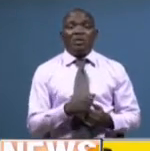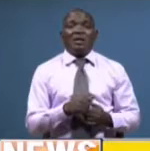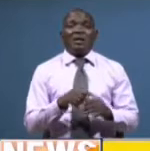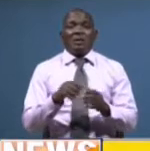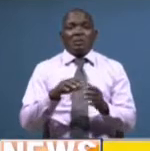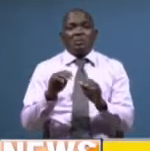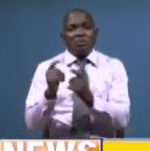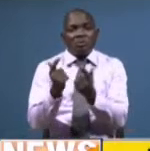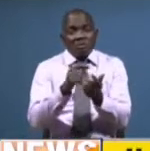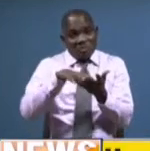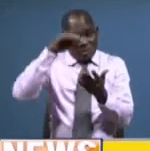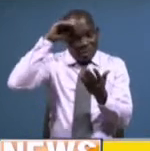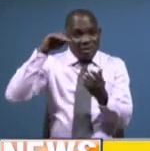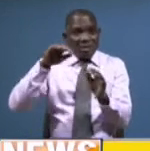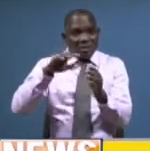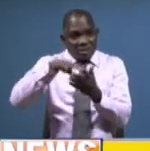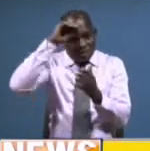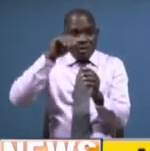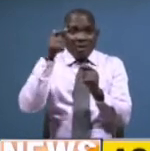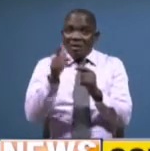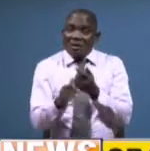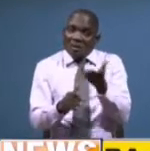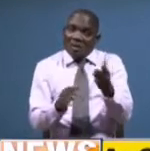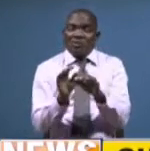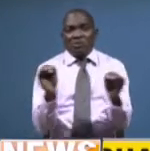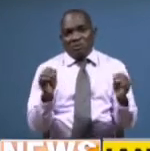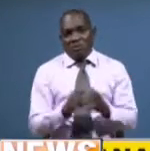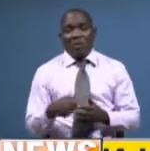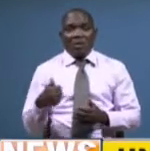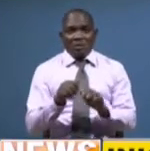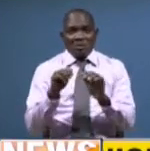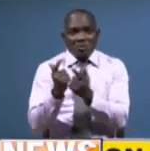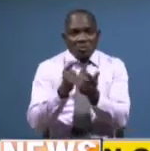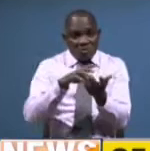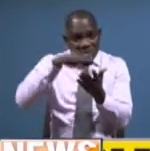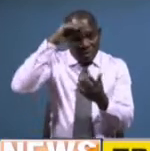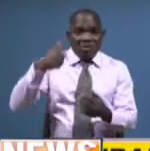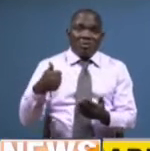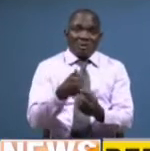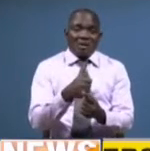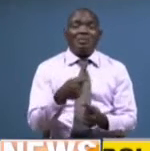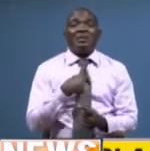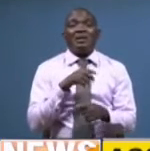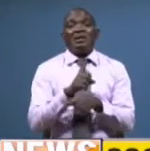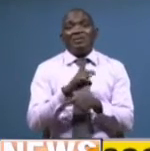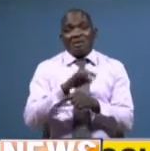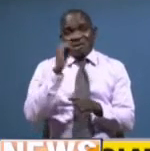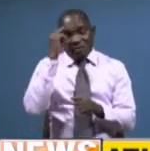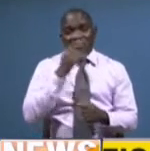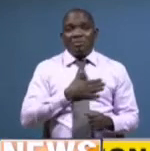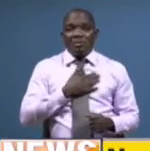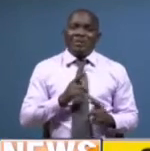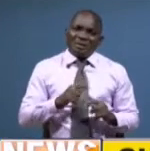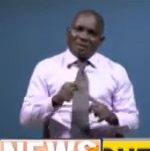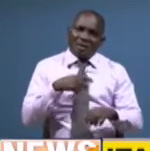studies because there is no lecture to take us through. So I think my advice is that the government should try